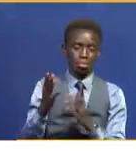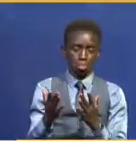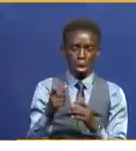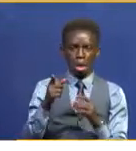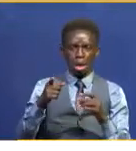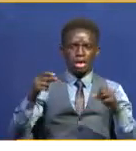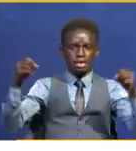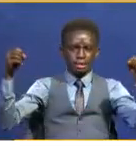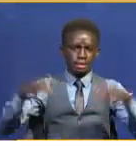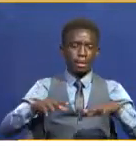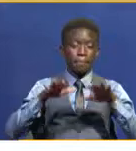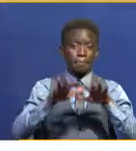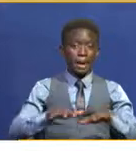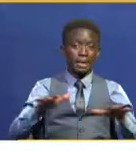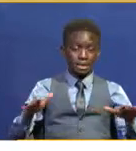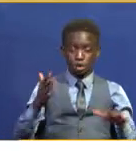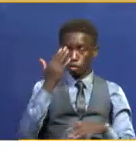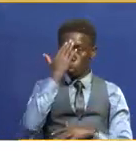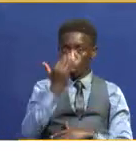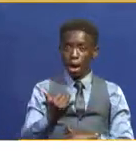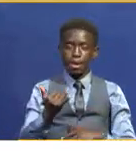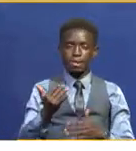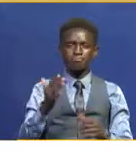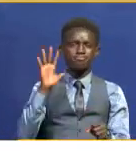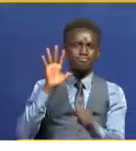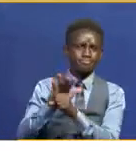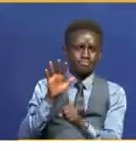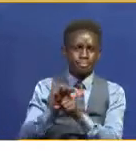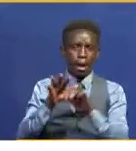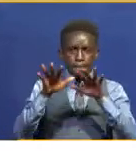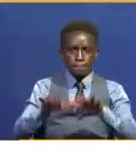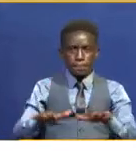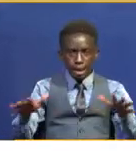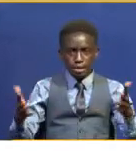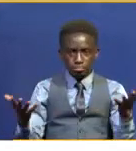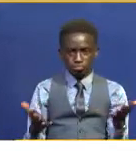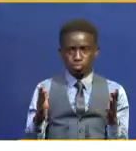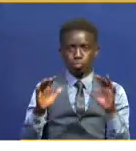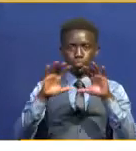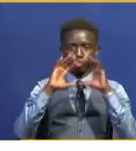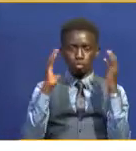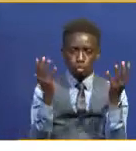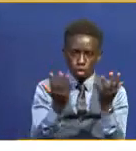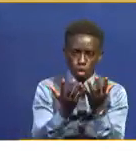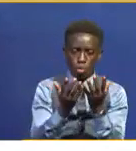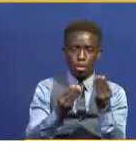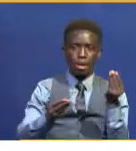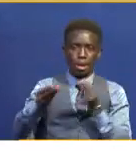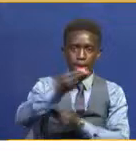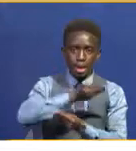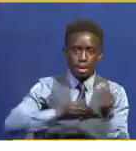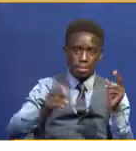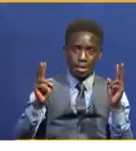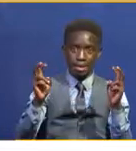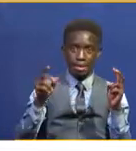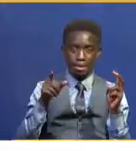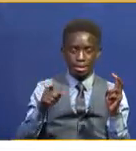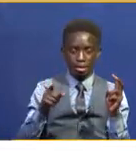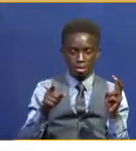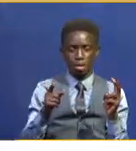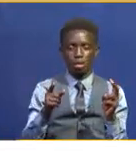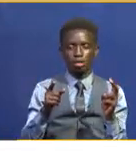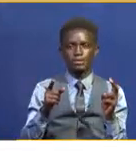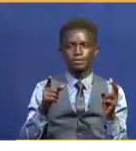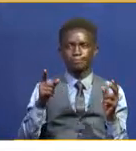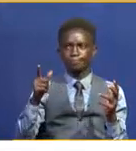of a lot of global economic issues, which do filter in to